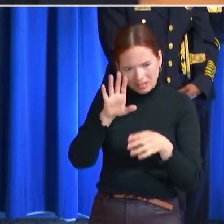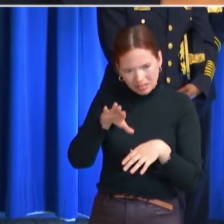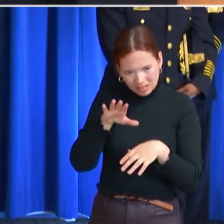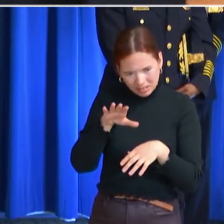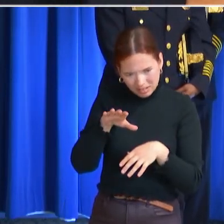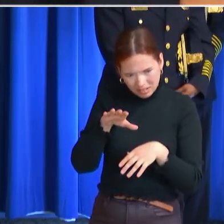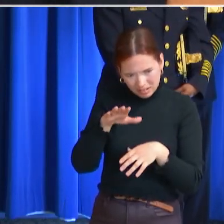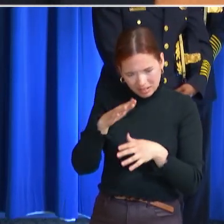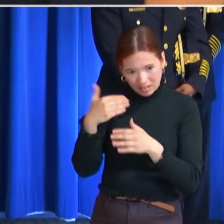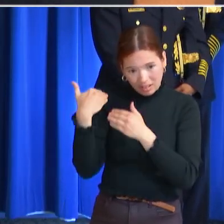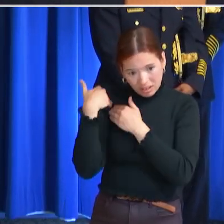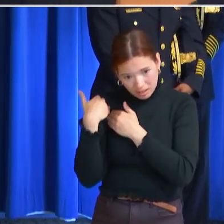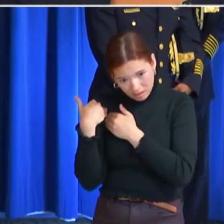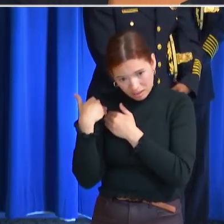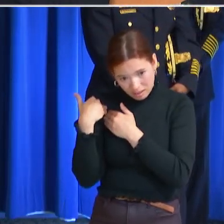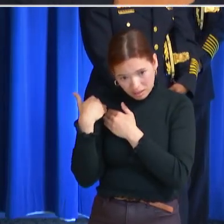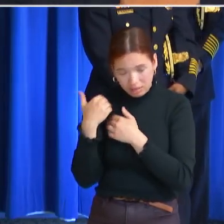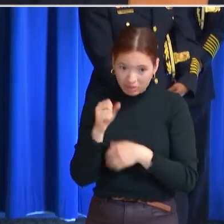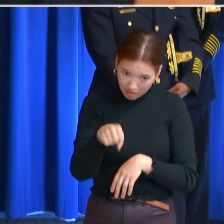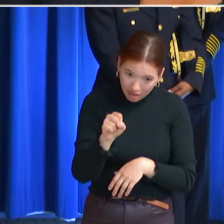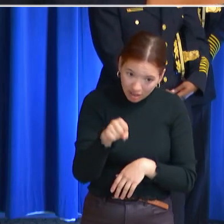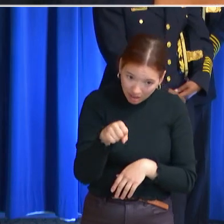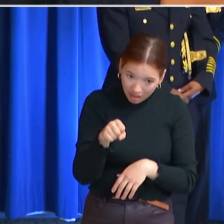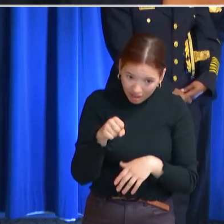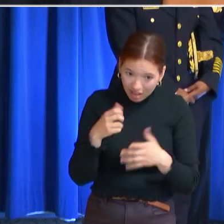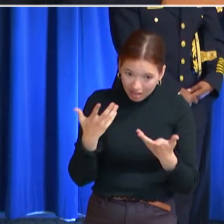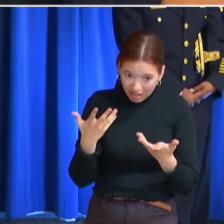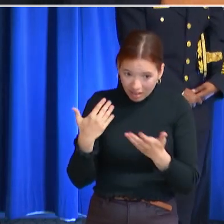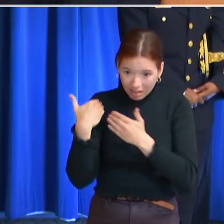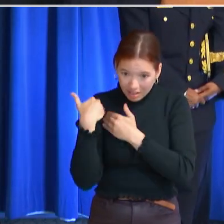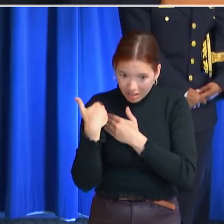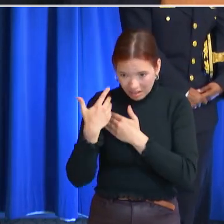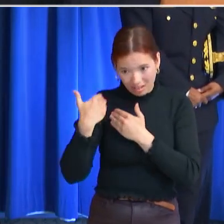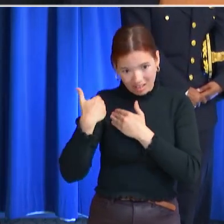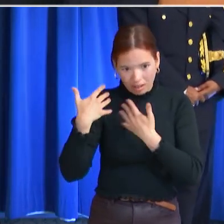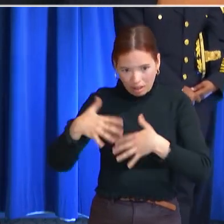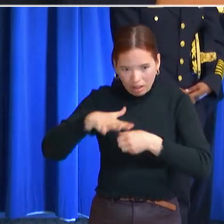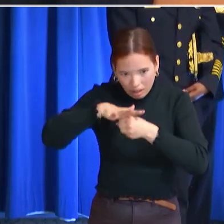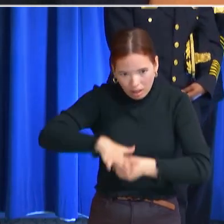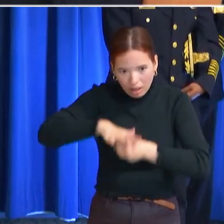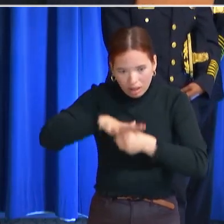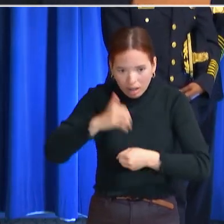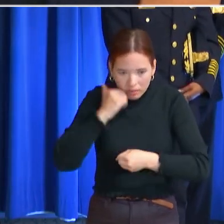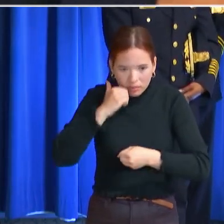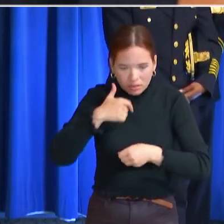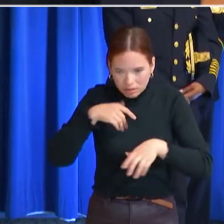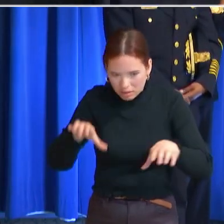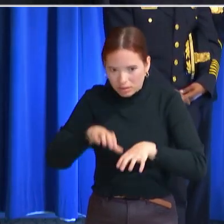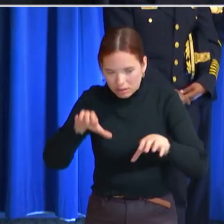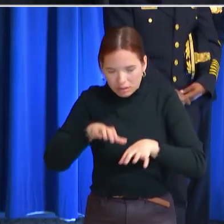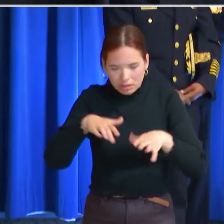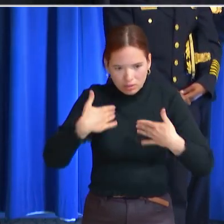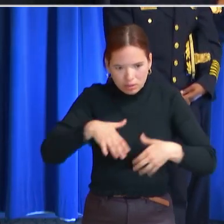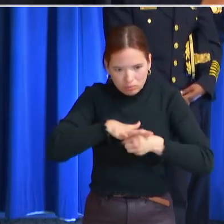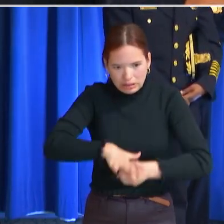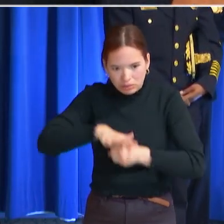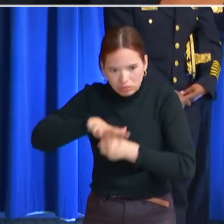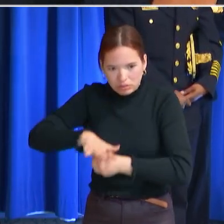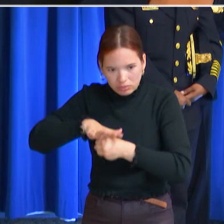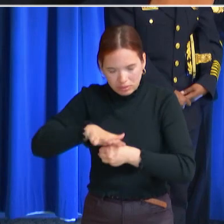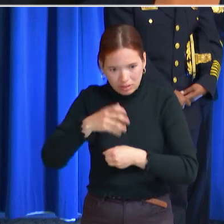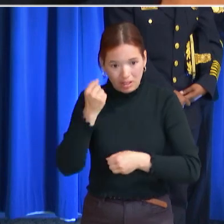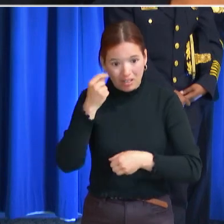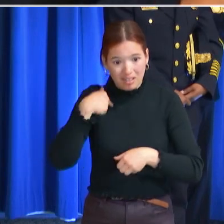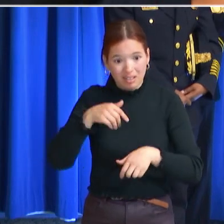the job weighs on me every day. I mean, it weighs on everybody. The day I got sworn in, right? The January 2nd, the day I